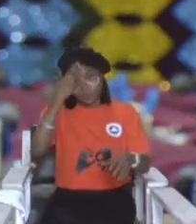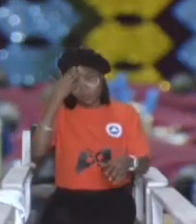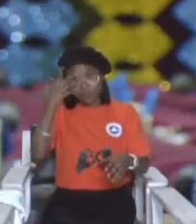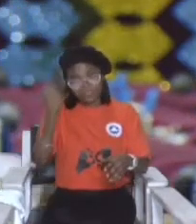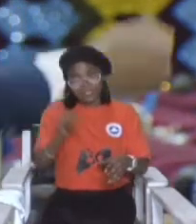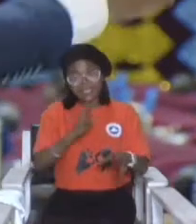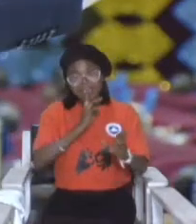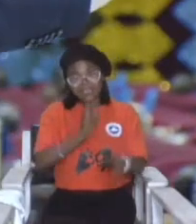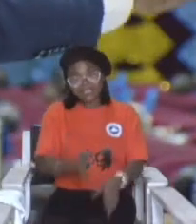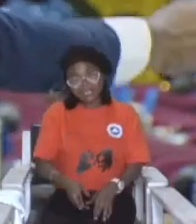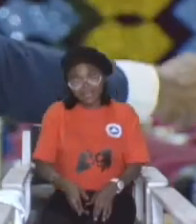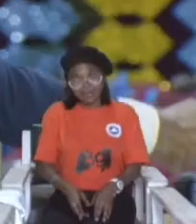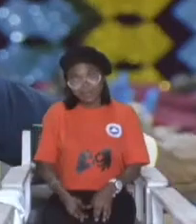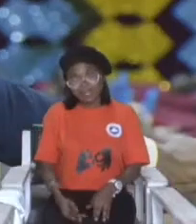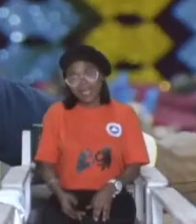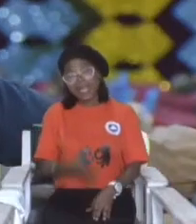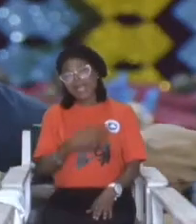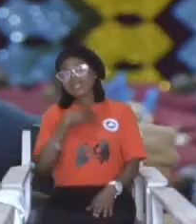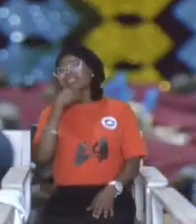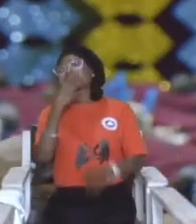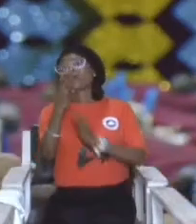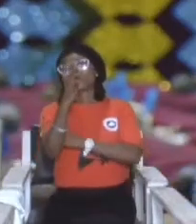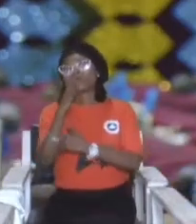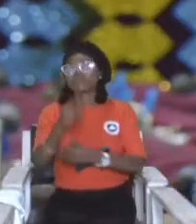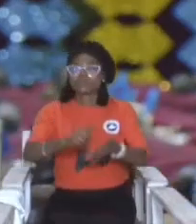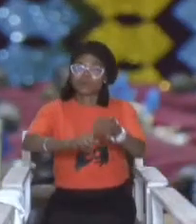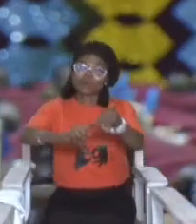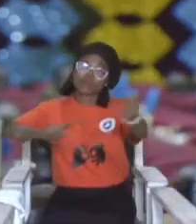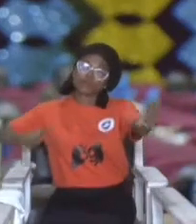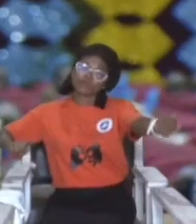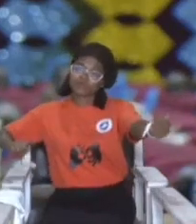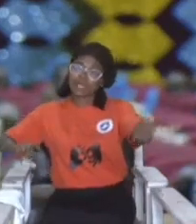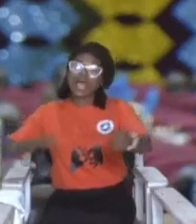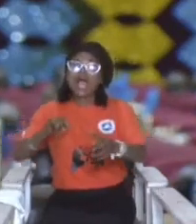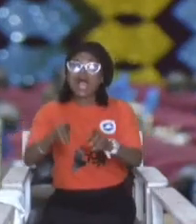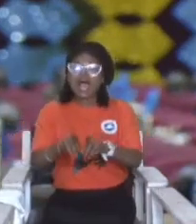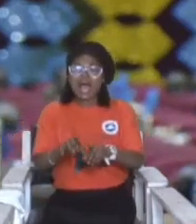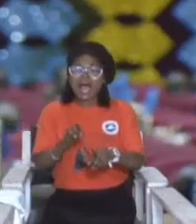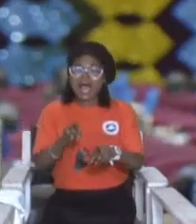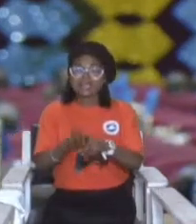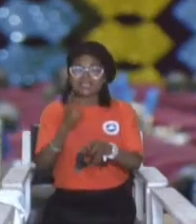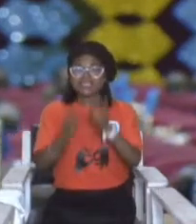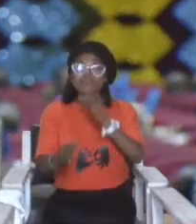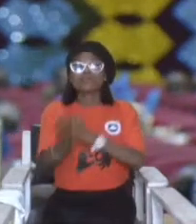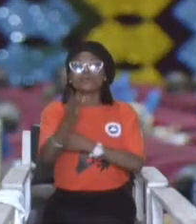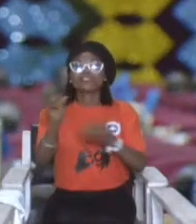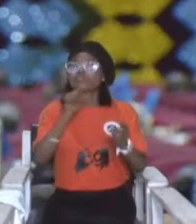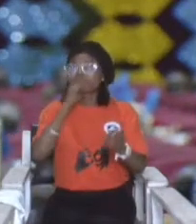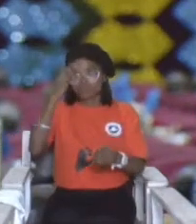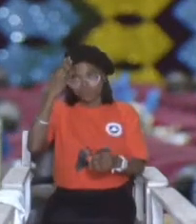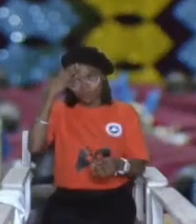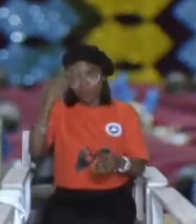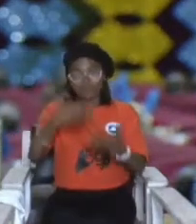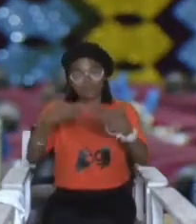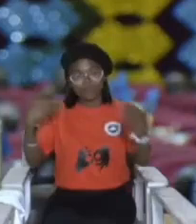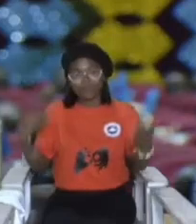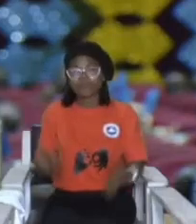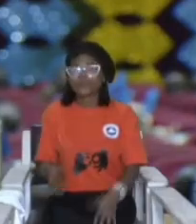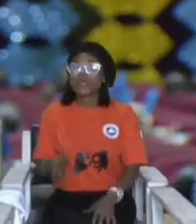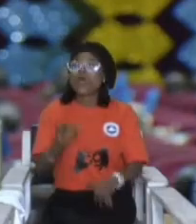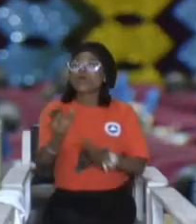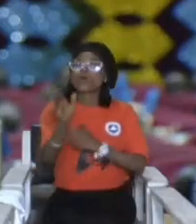Moses said, the rod. As if God doesn't know it was the rod. God wanted Moses to